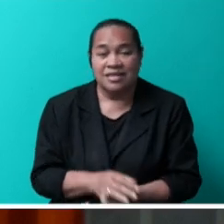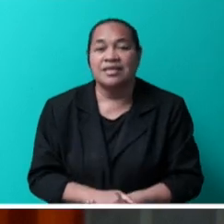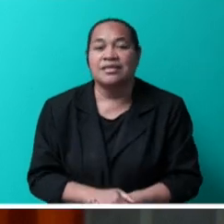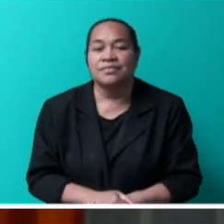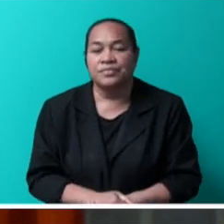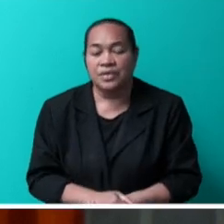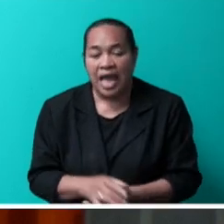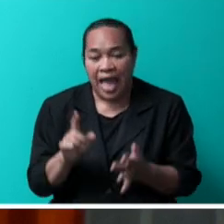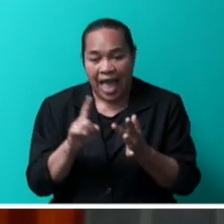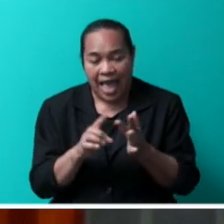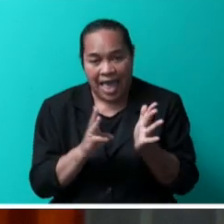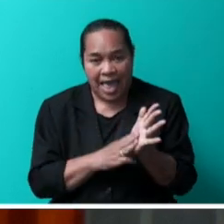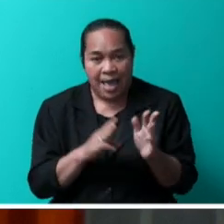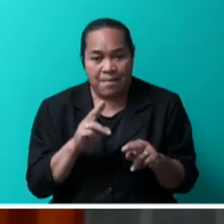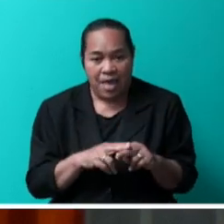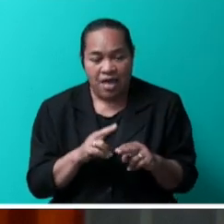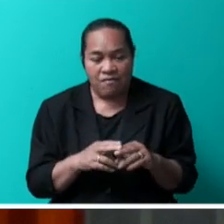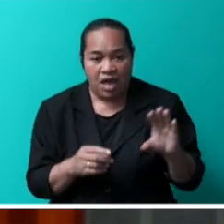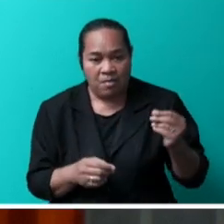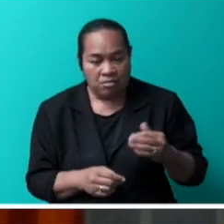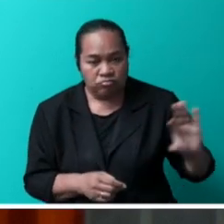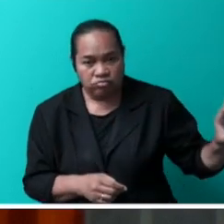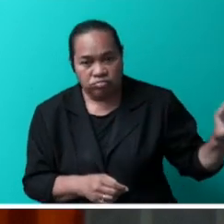the IMF allocated around